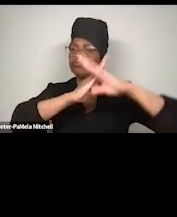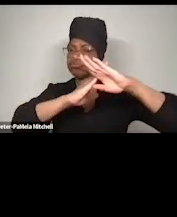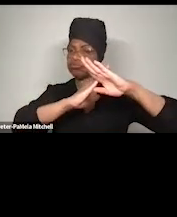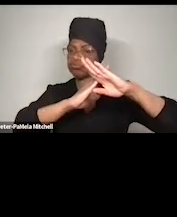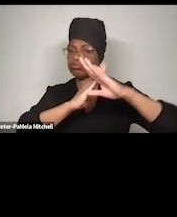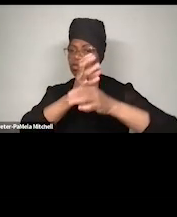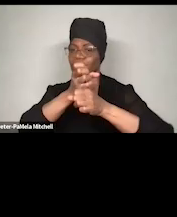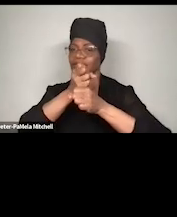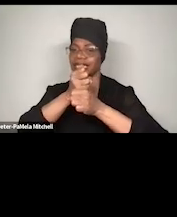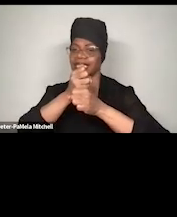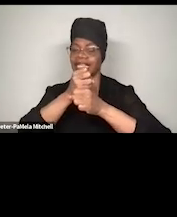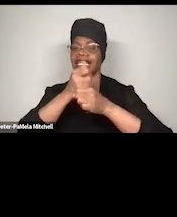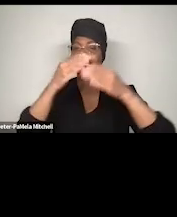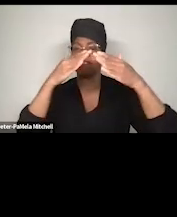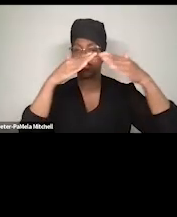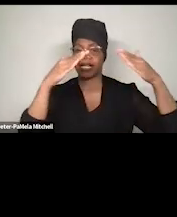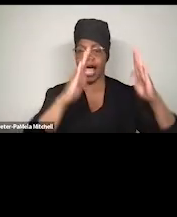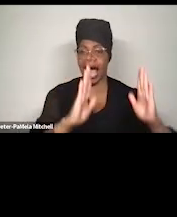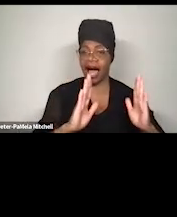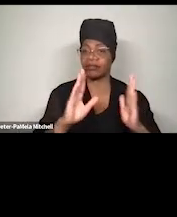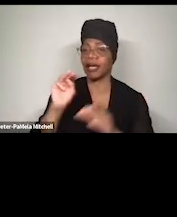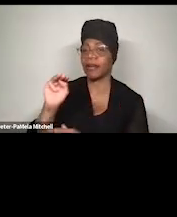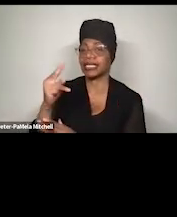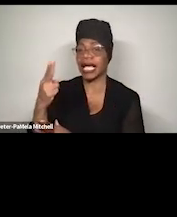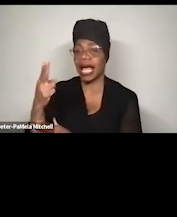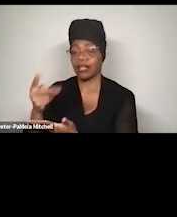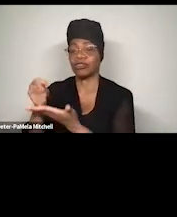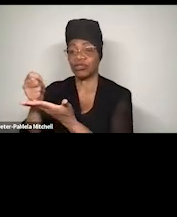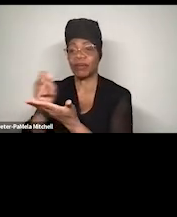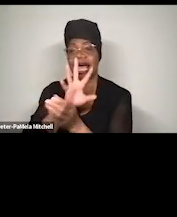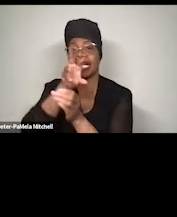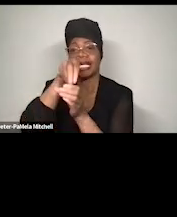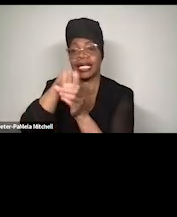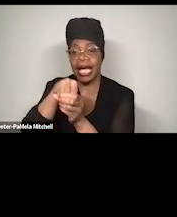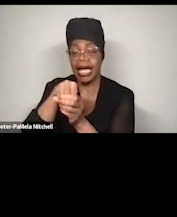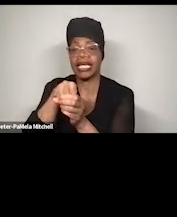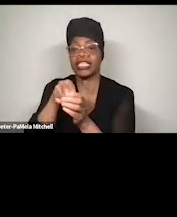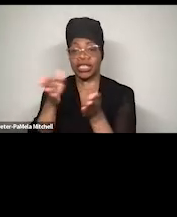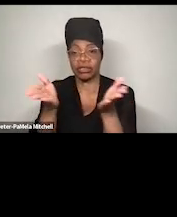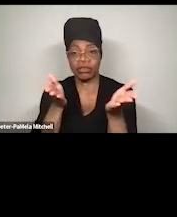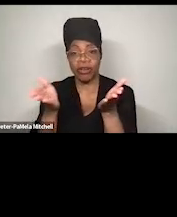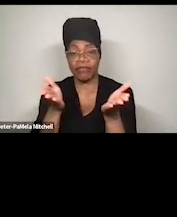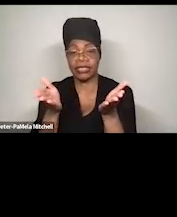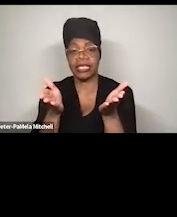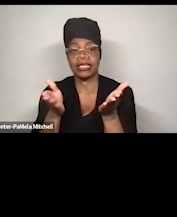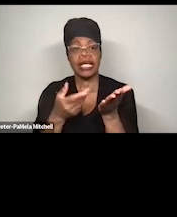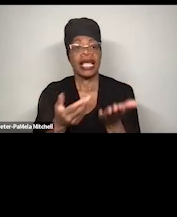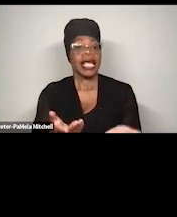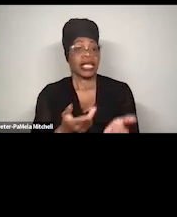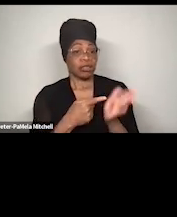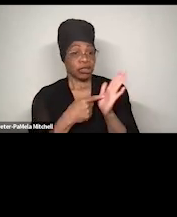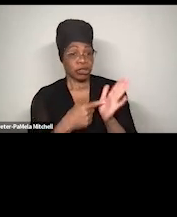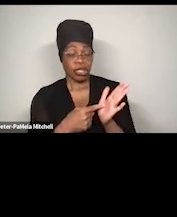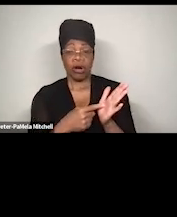getting housing and access to mental health treatment and engaging in consistent services. So there can be present with severe